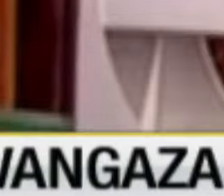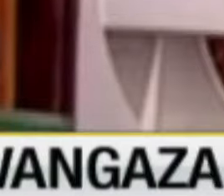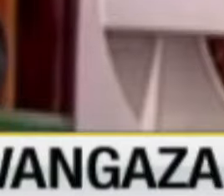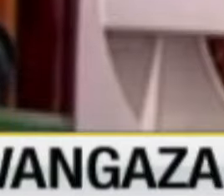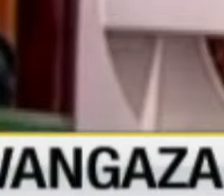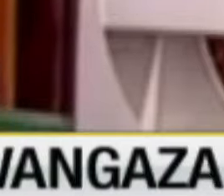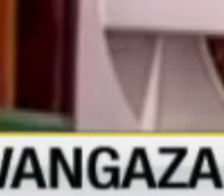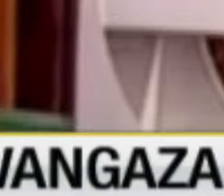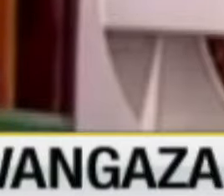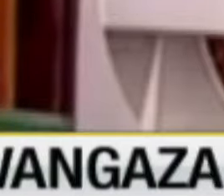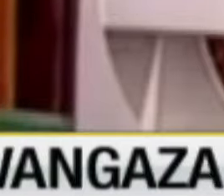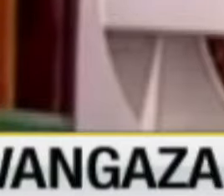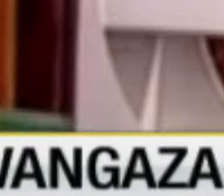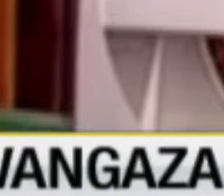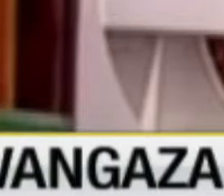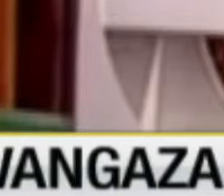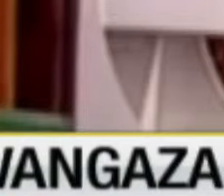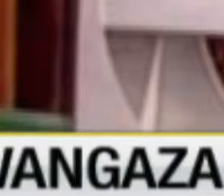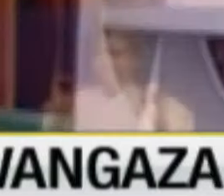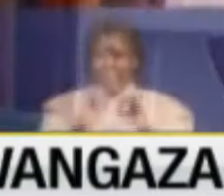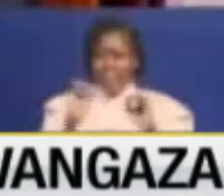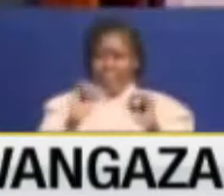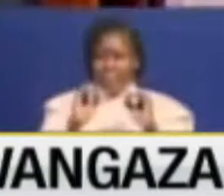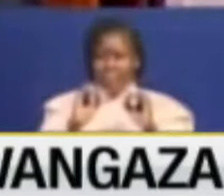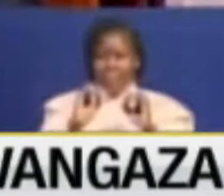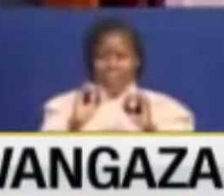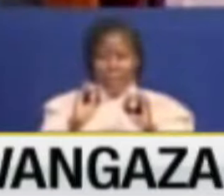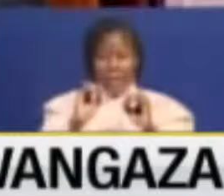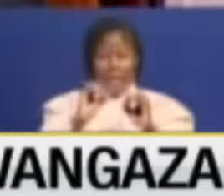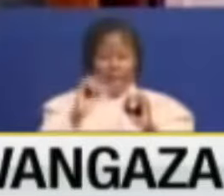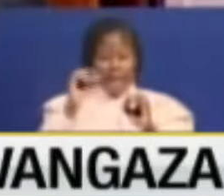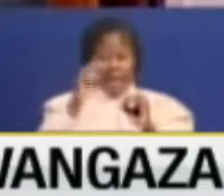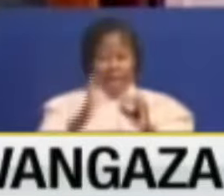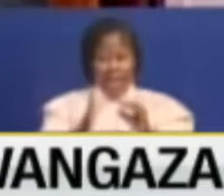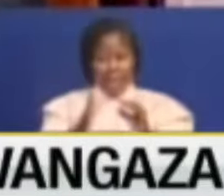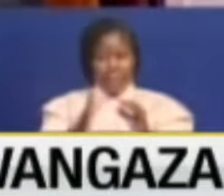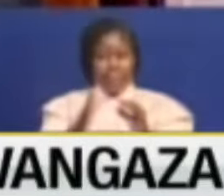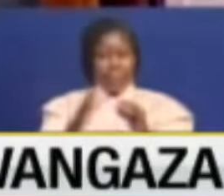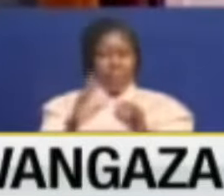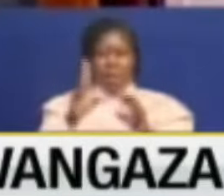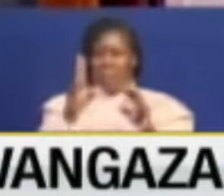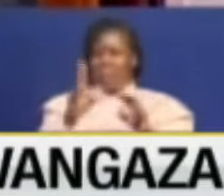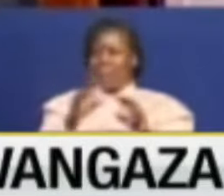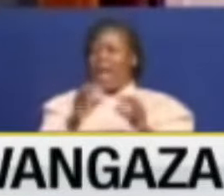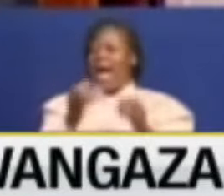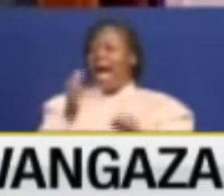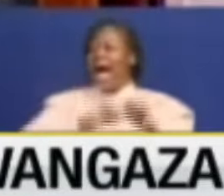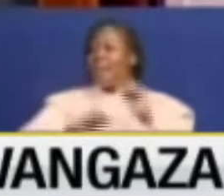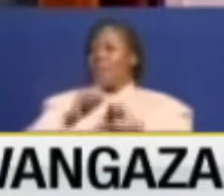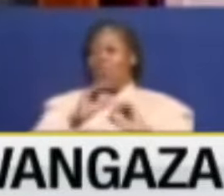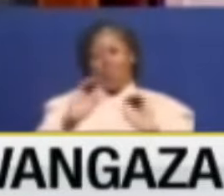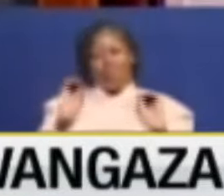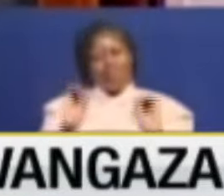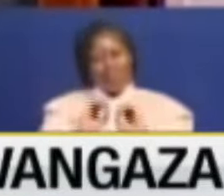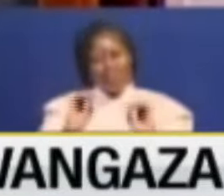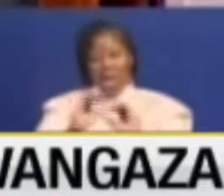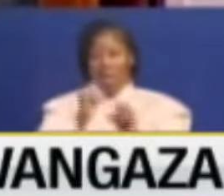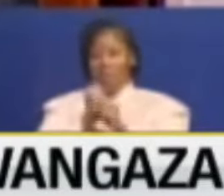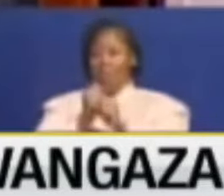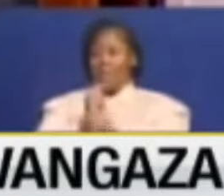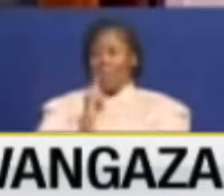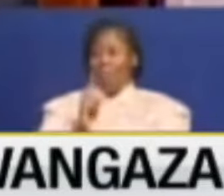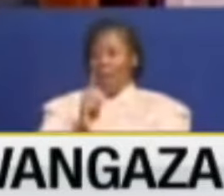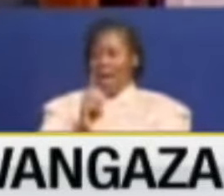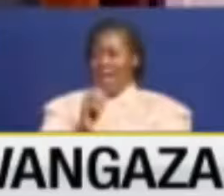to give birth in a karai ya maji. No actions has ever been taken to ensure